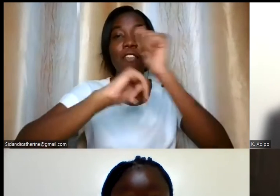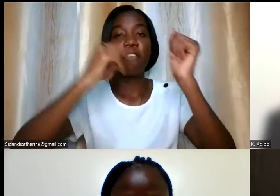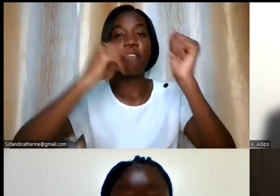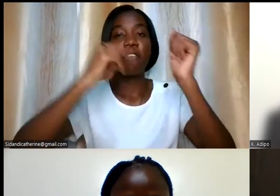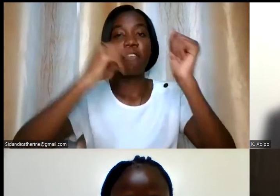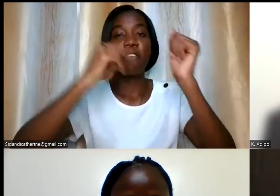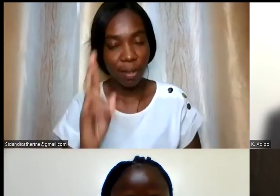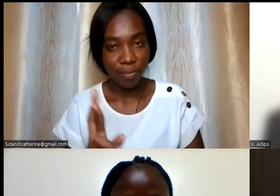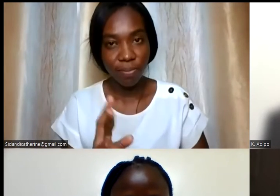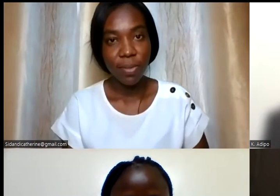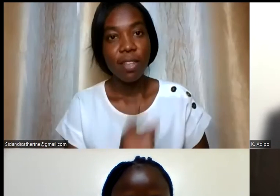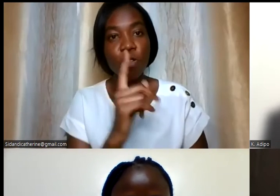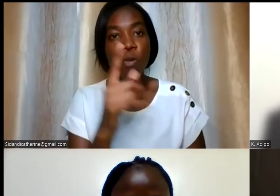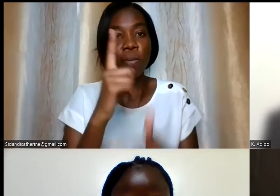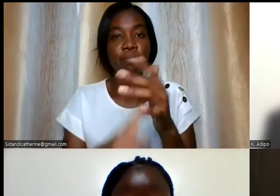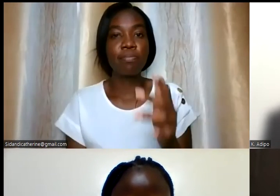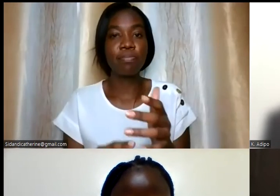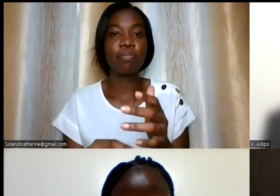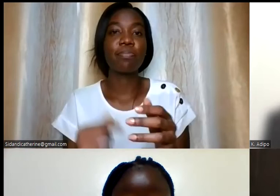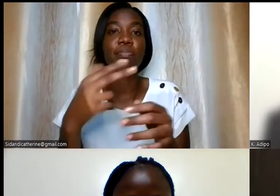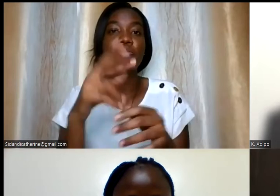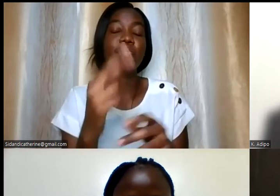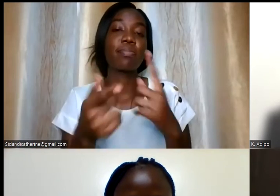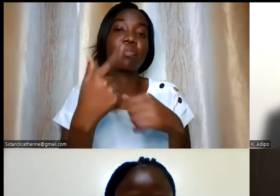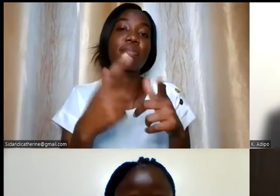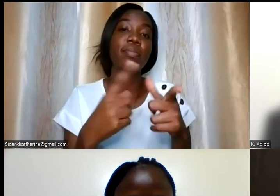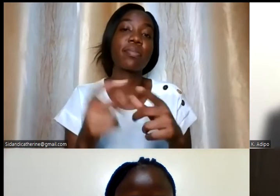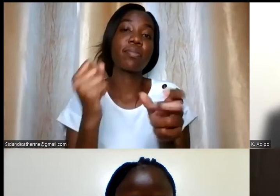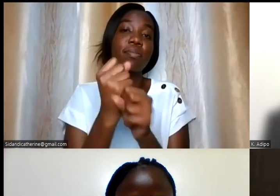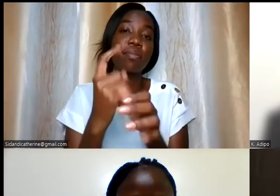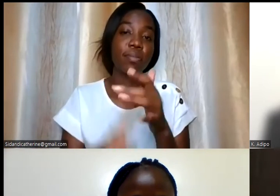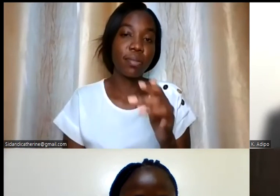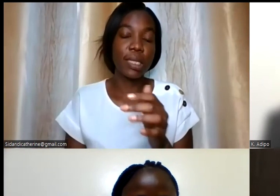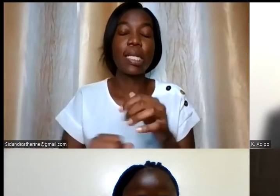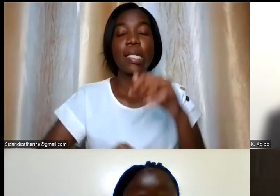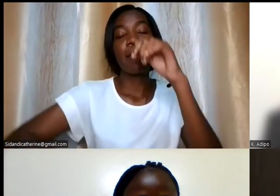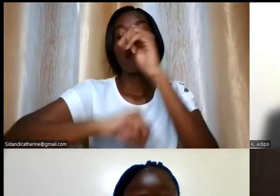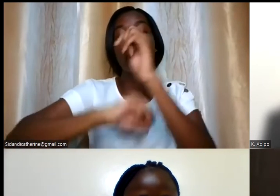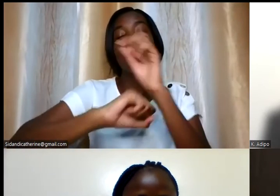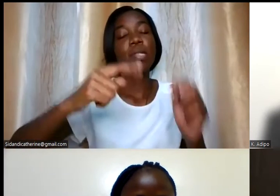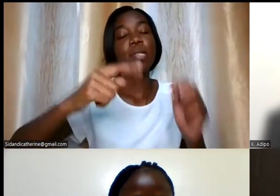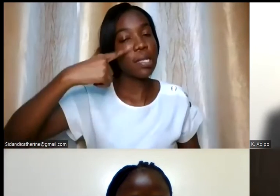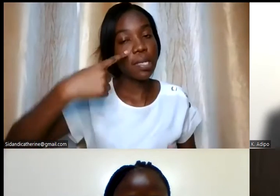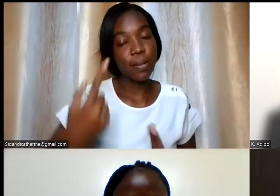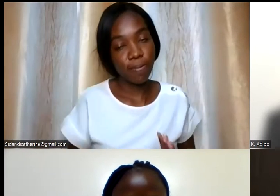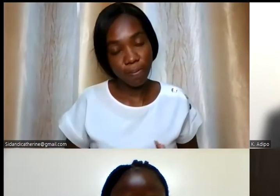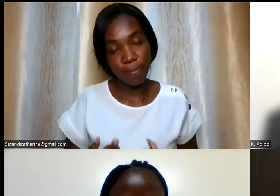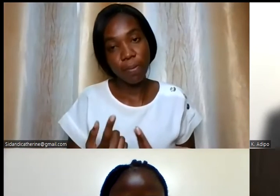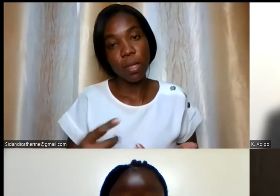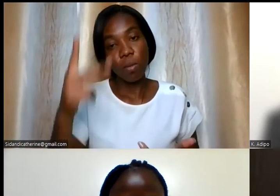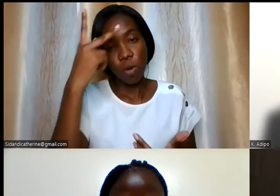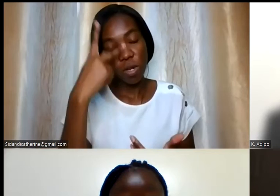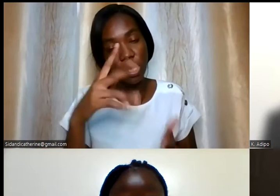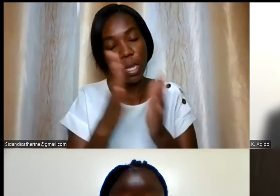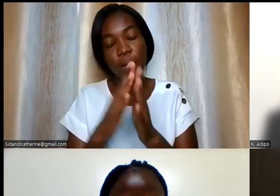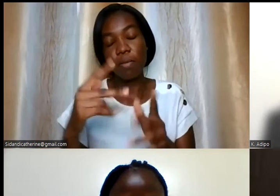So what the HR comes here to do is facilitate and support, and to see that even the policies and the procedures that